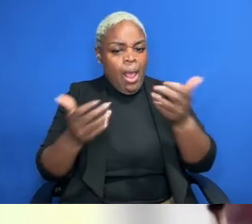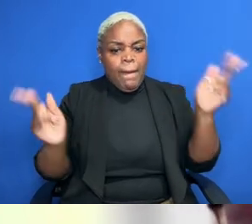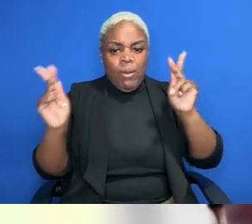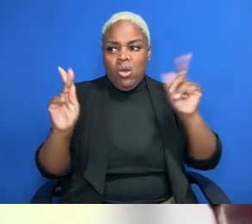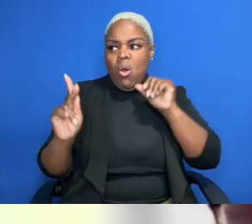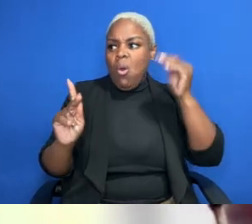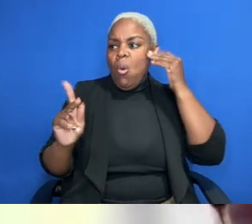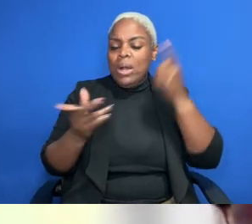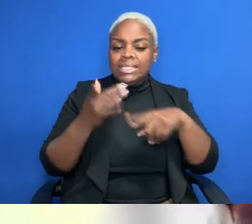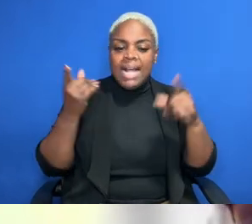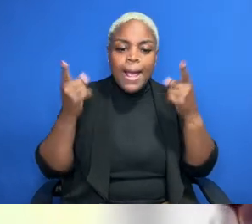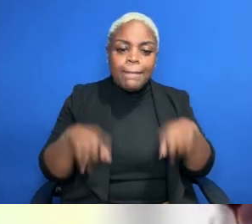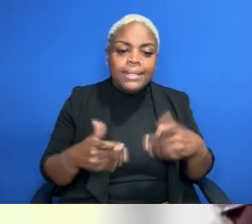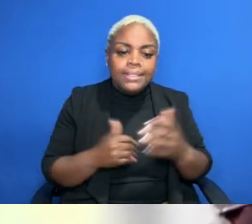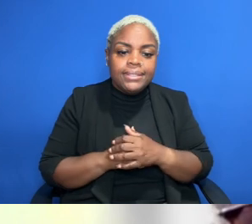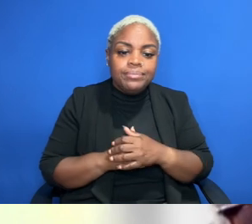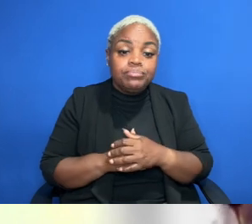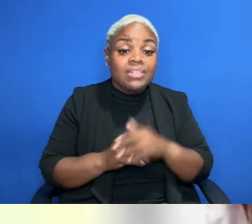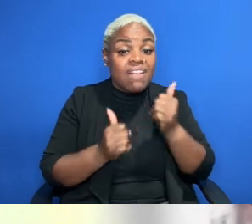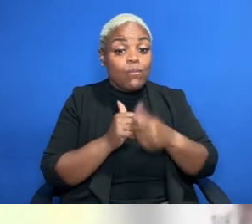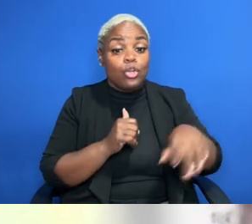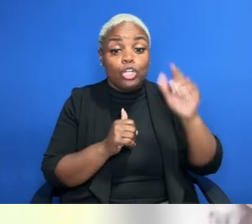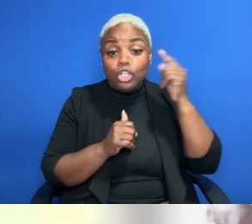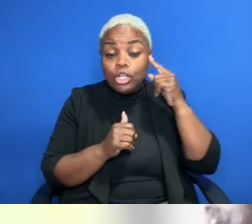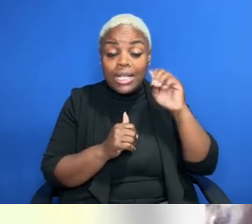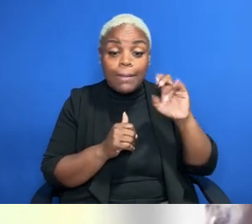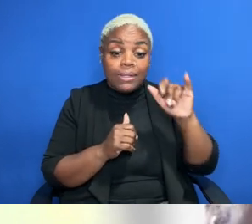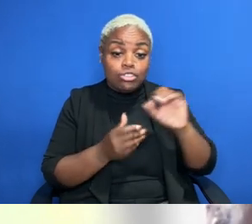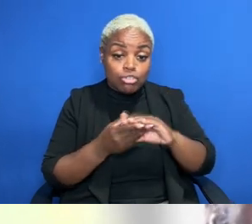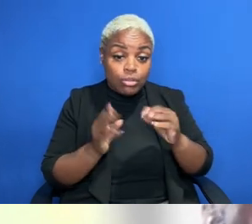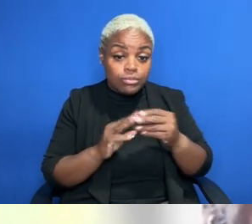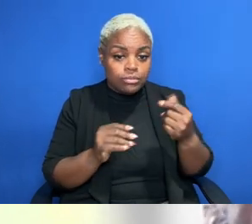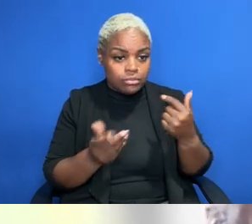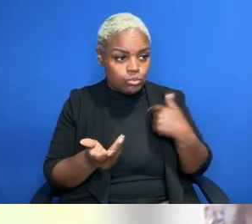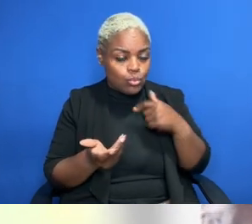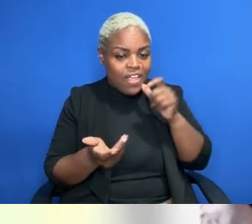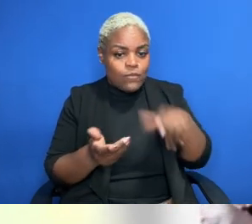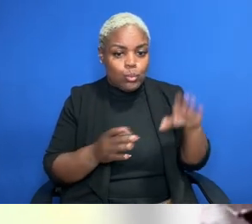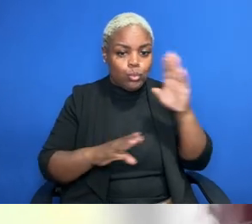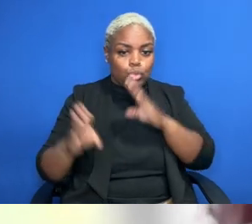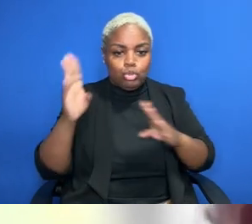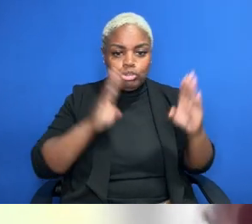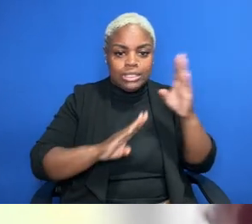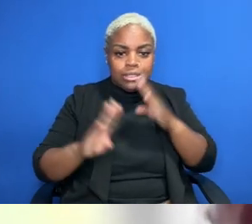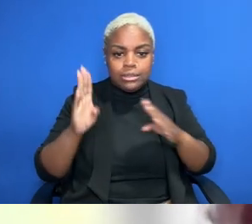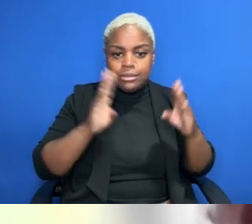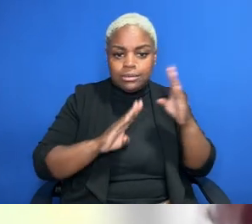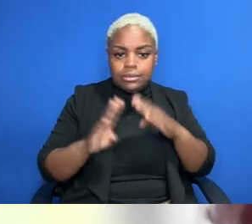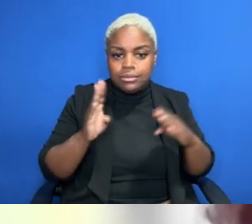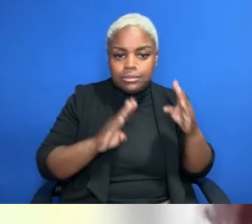lot of people don't really understand what's happening. If everyone heard Emily's story,